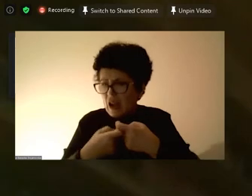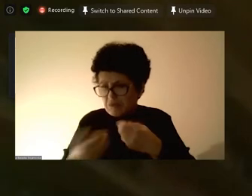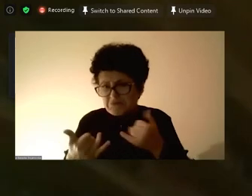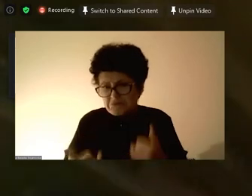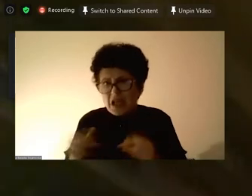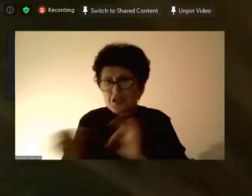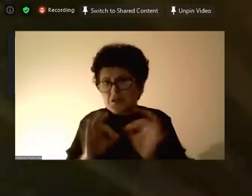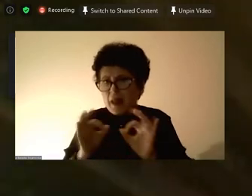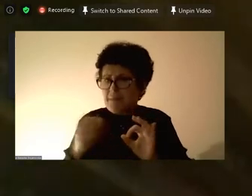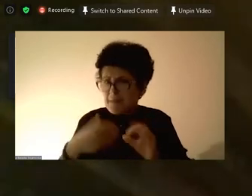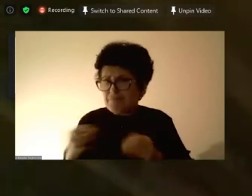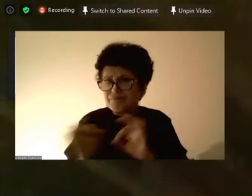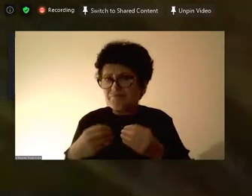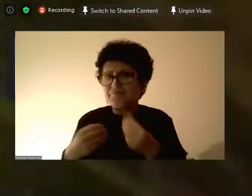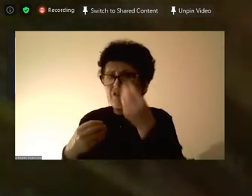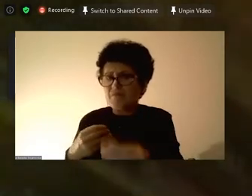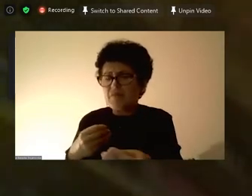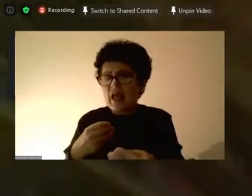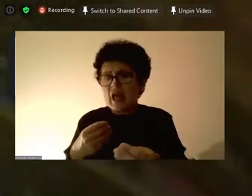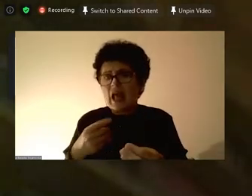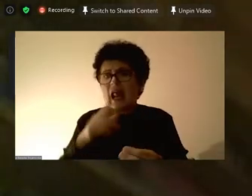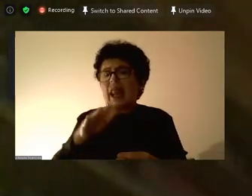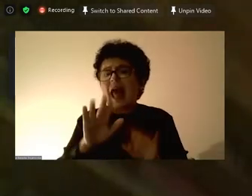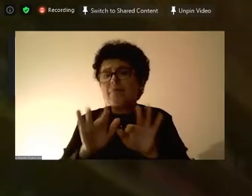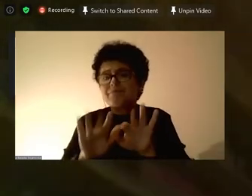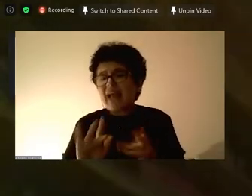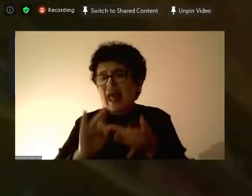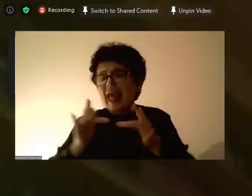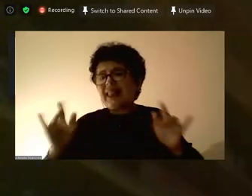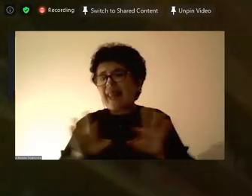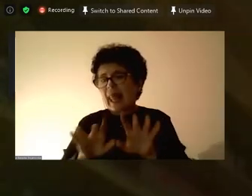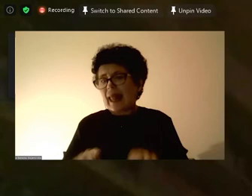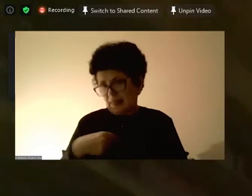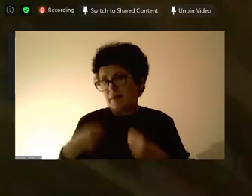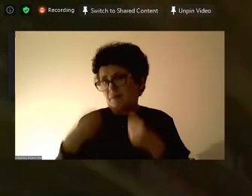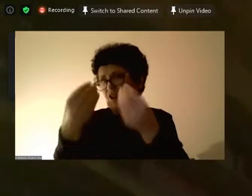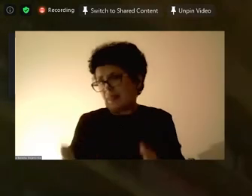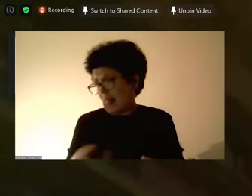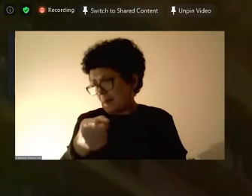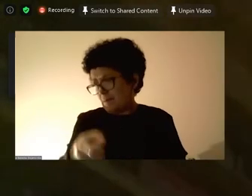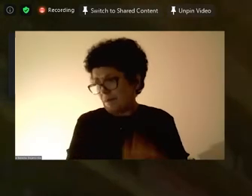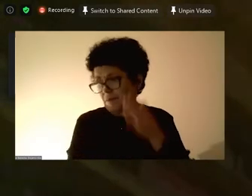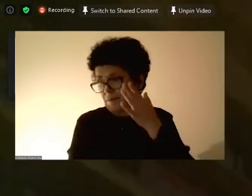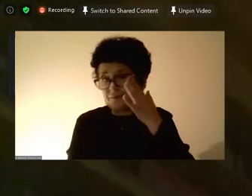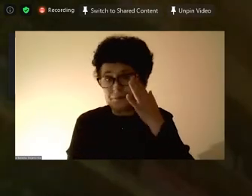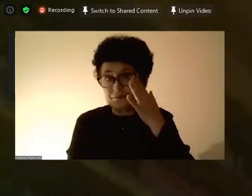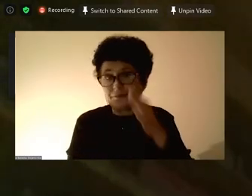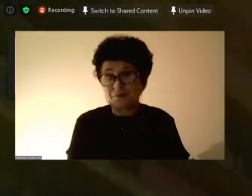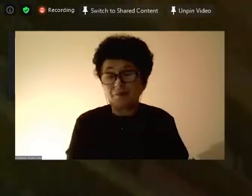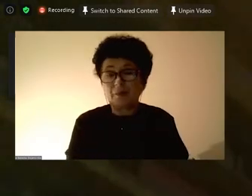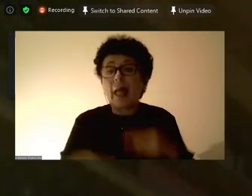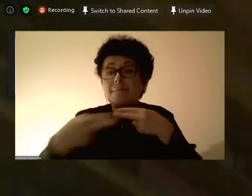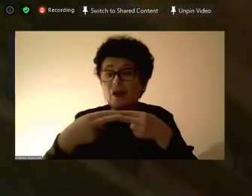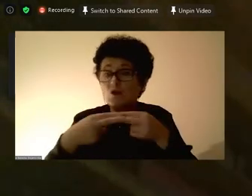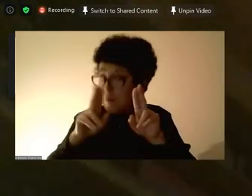on a digital way. But this time we can give it to you and you can use it whatever you want. In